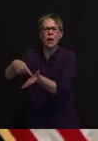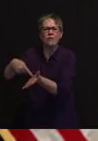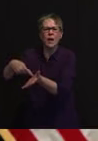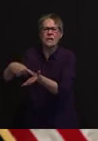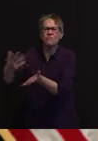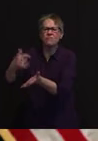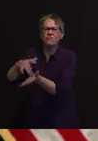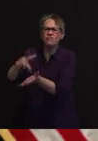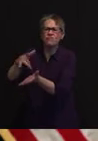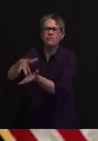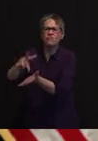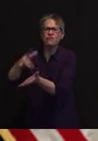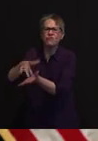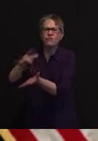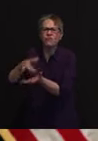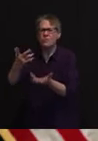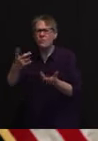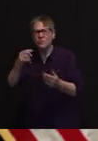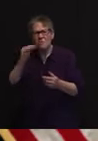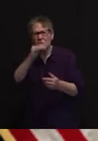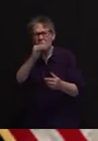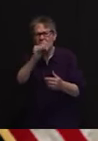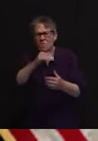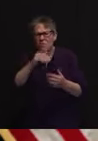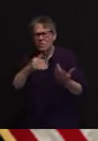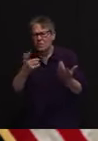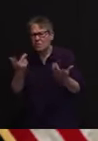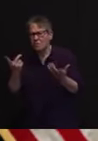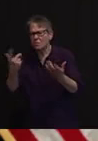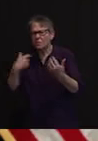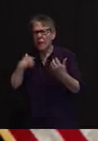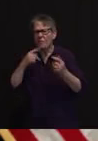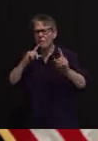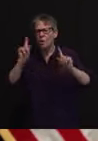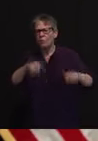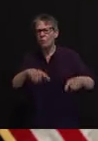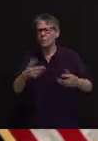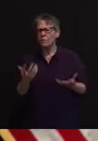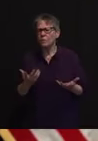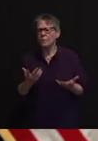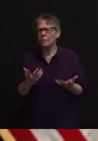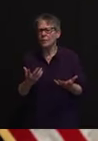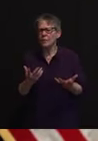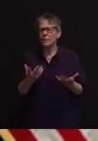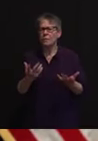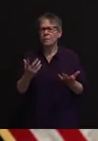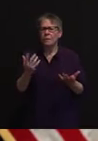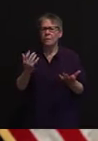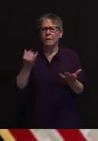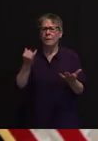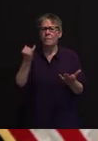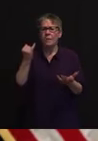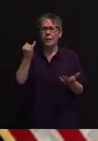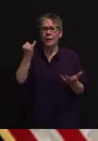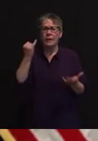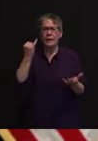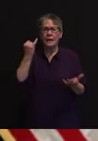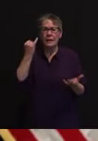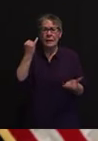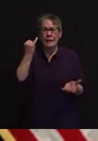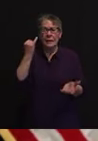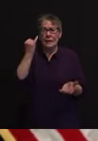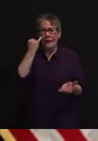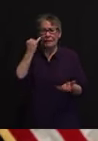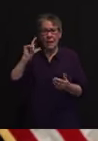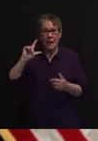any laws. So what exactly is the legal standard the state will be holding landlords to? And what legal protections do renters who can't make rent over